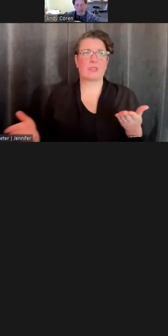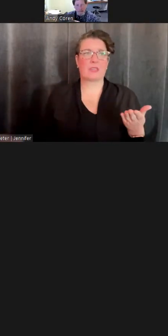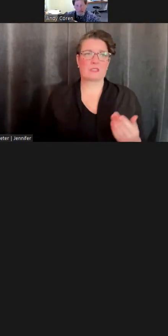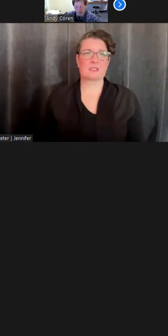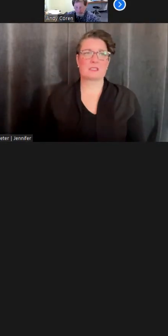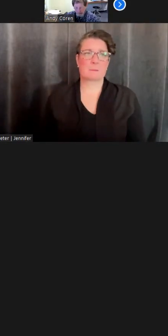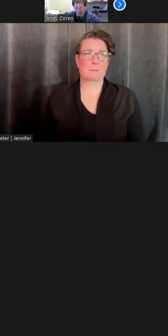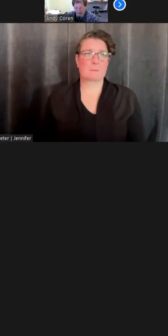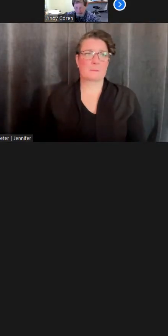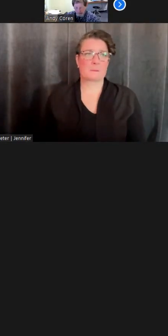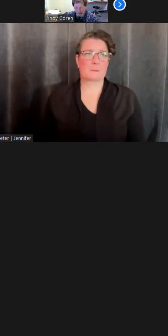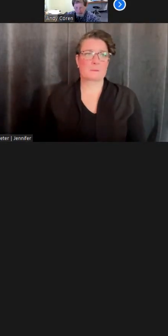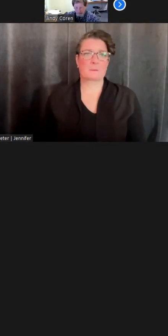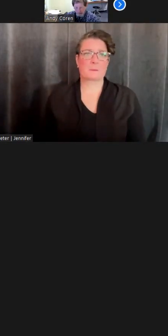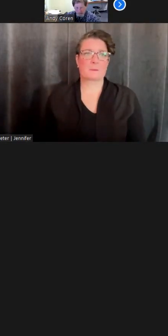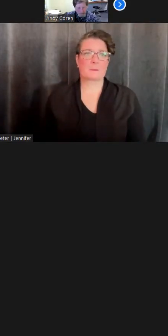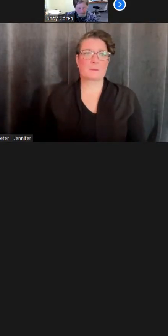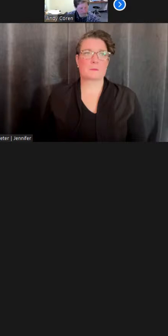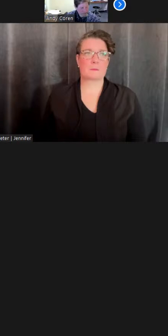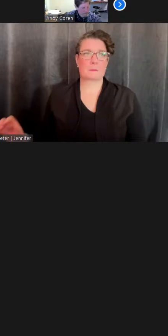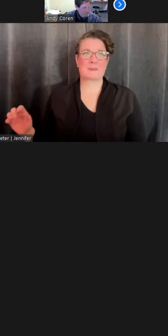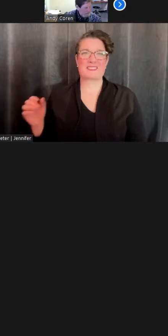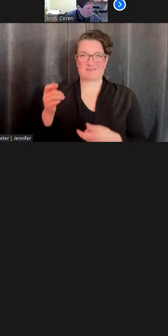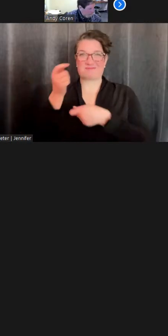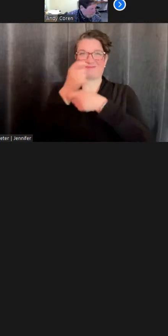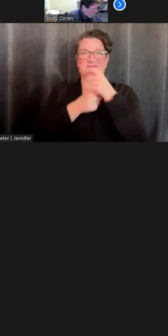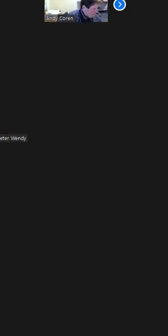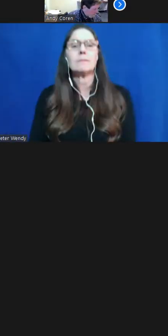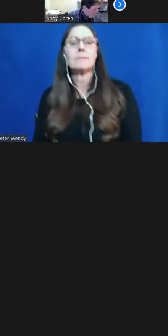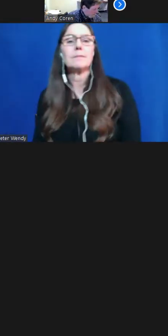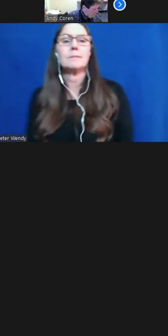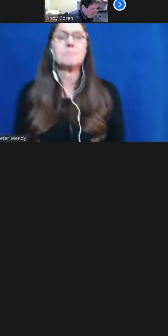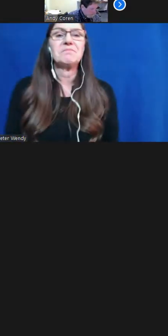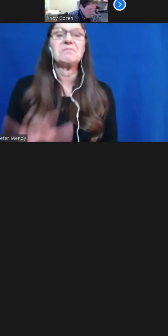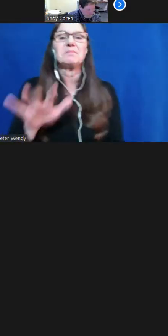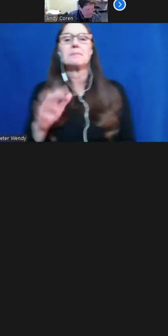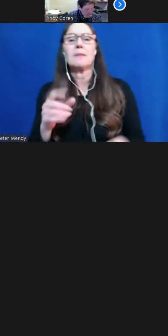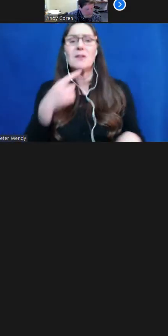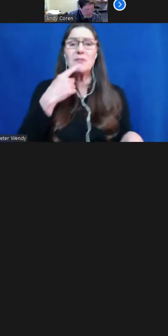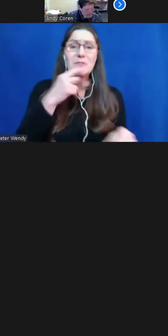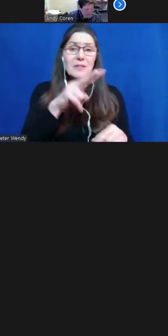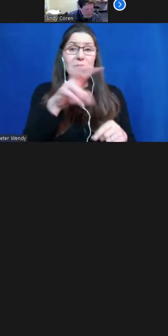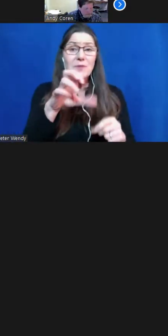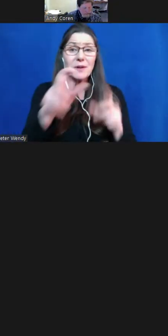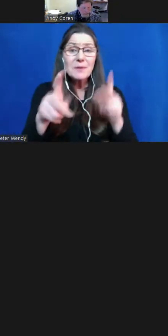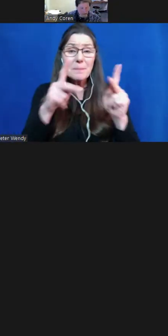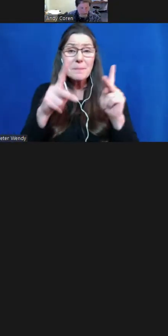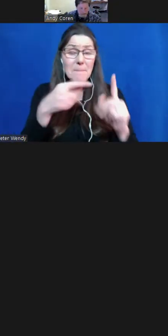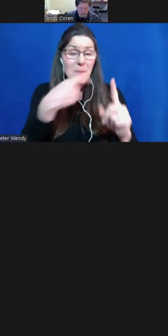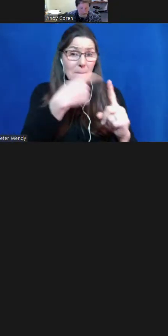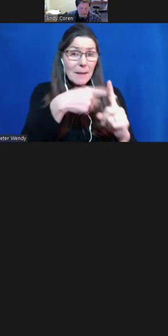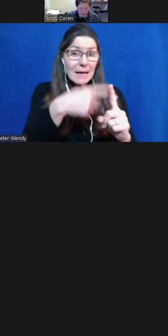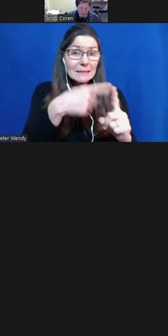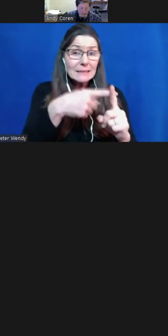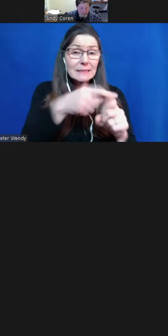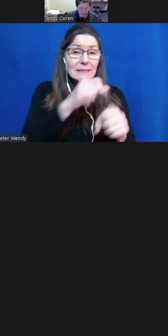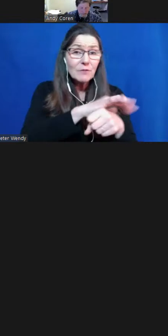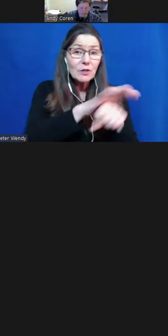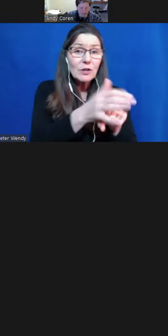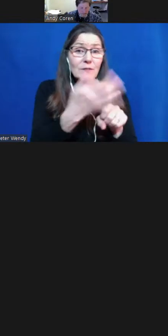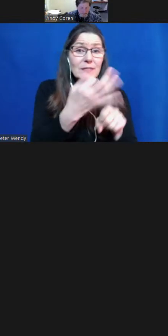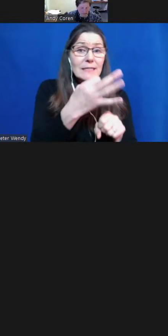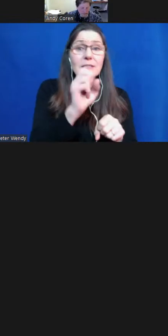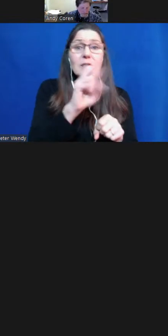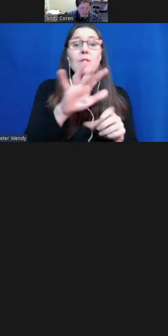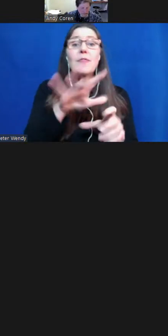said 200 people were positive for COVID-19, or was that the total population, including like